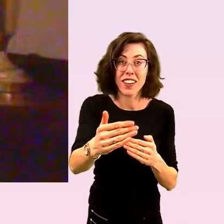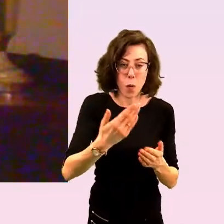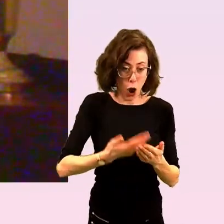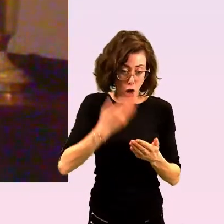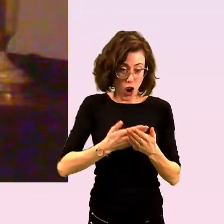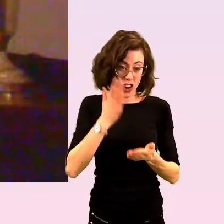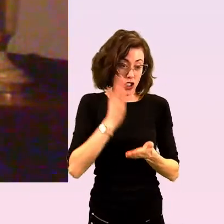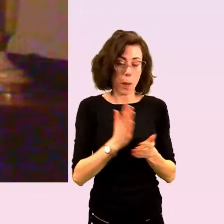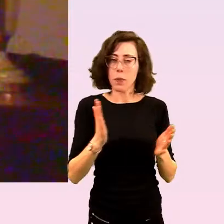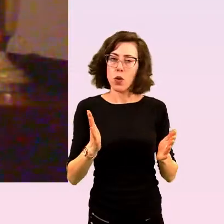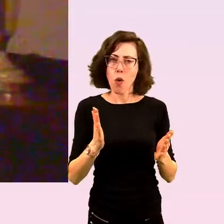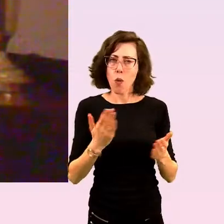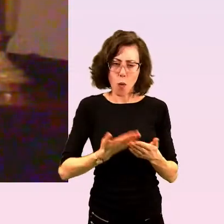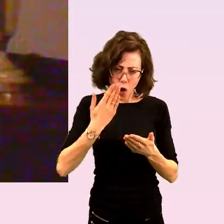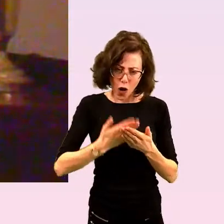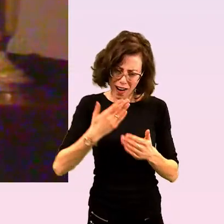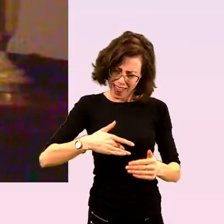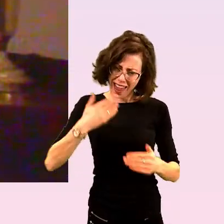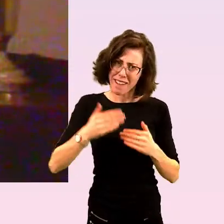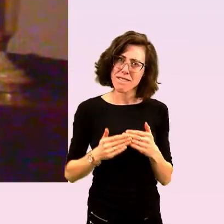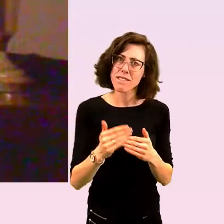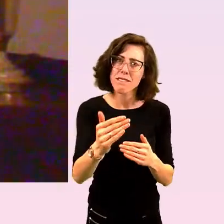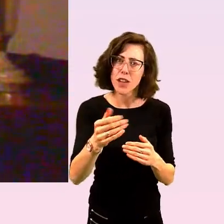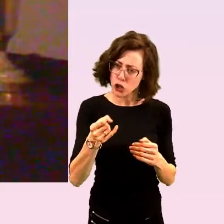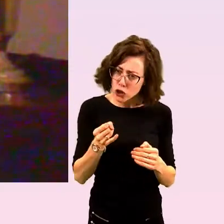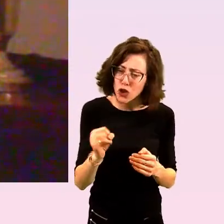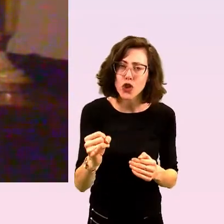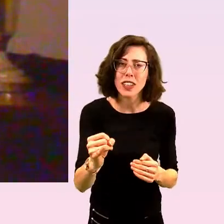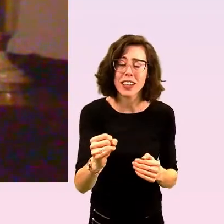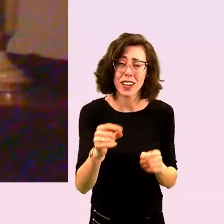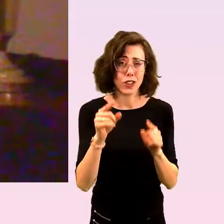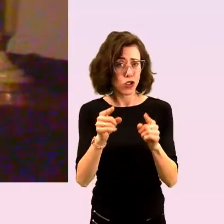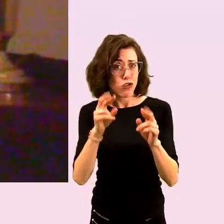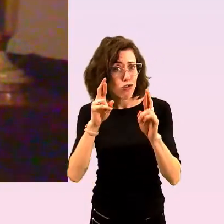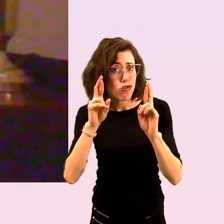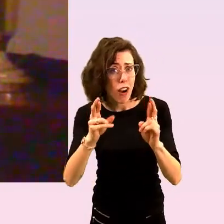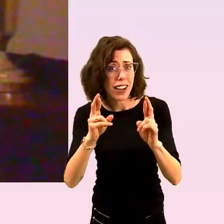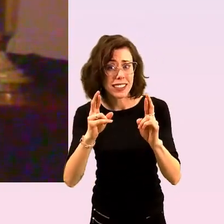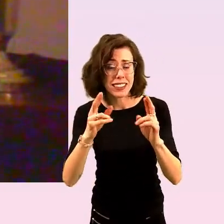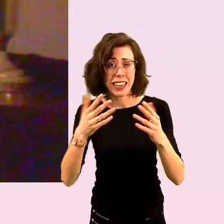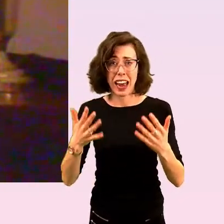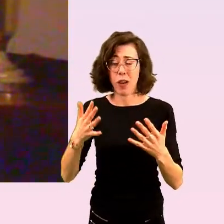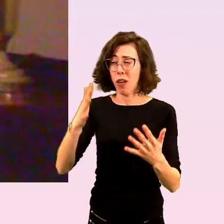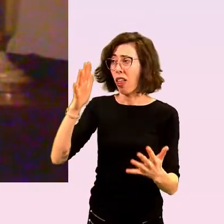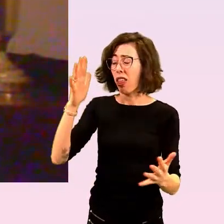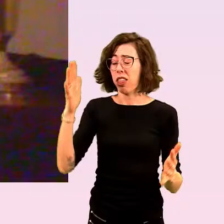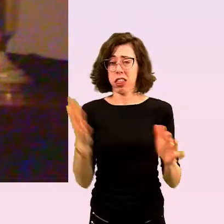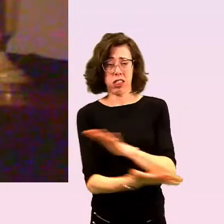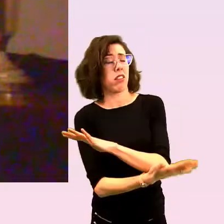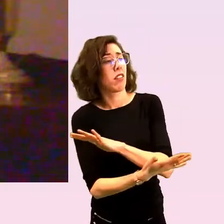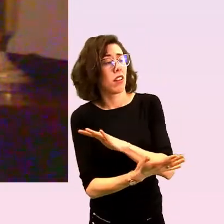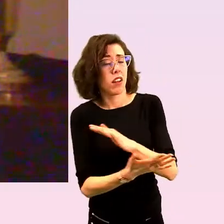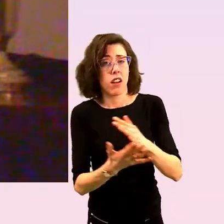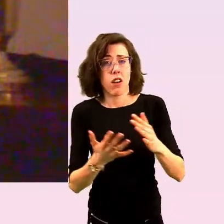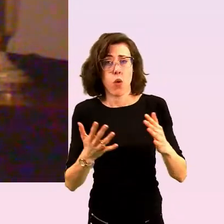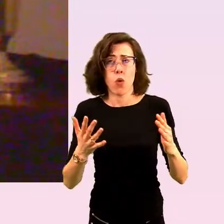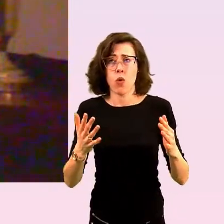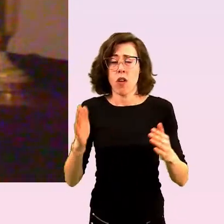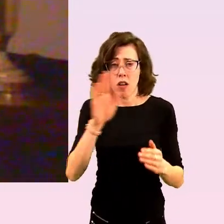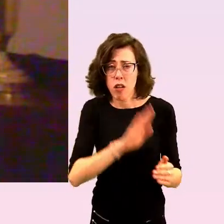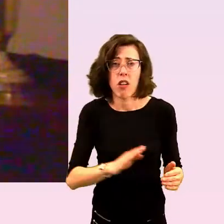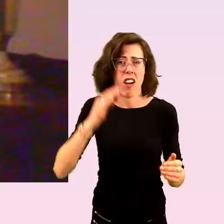And yes, you're right. You know, there is so much disruption, you know, because of everything that has happened across the